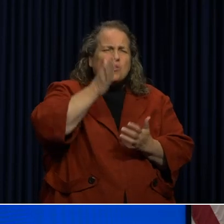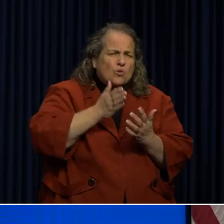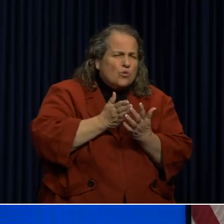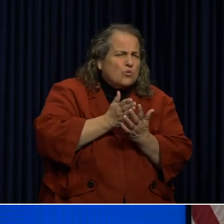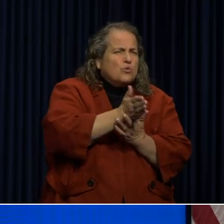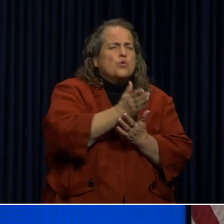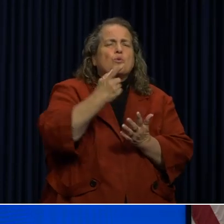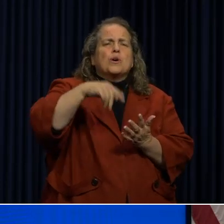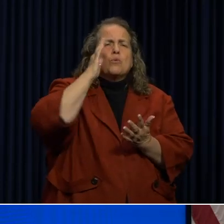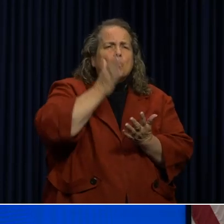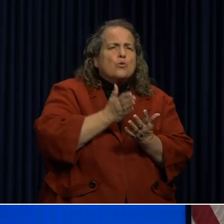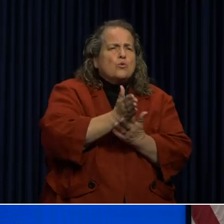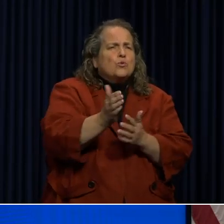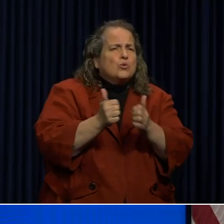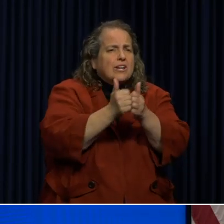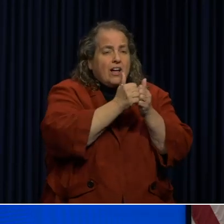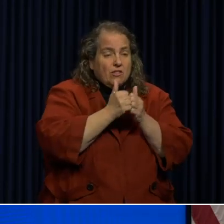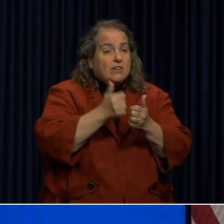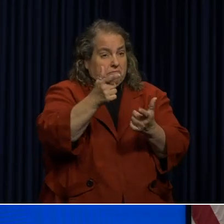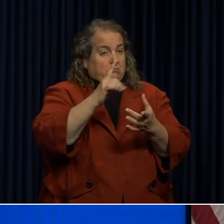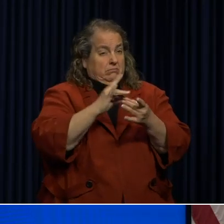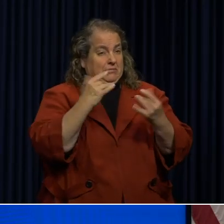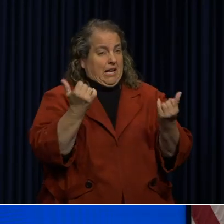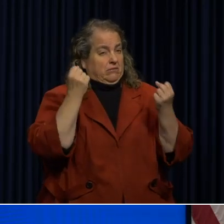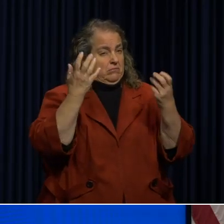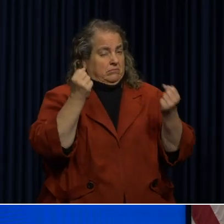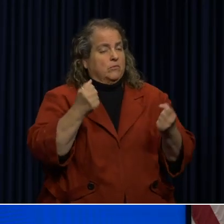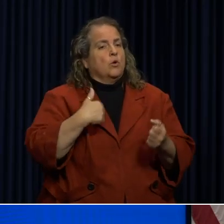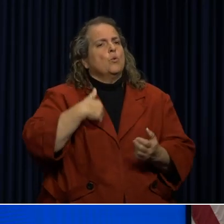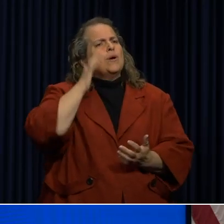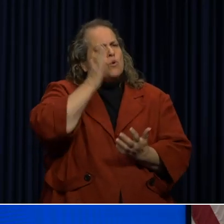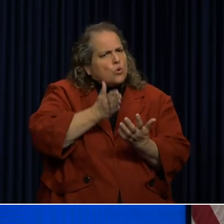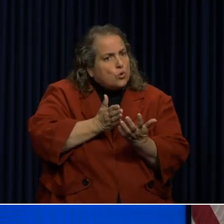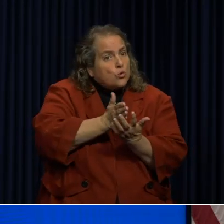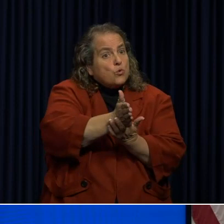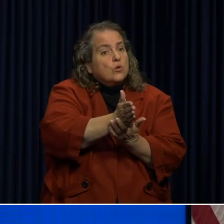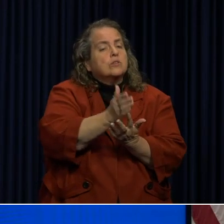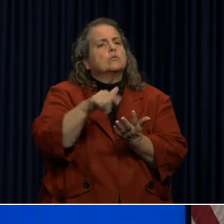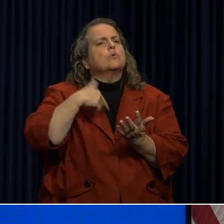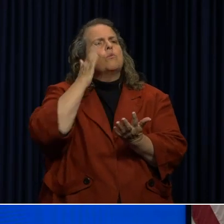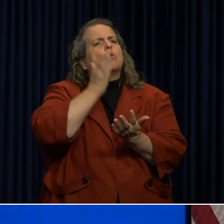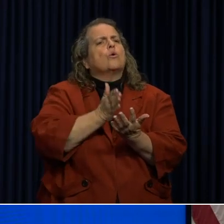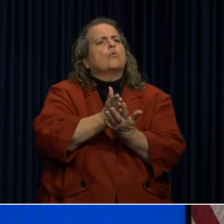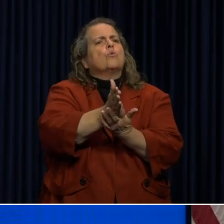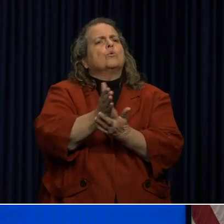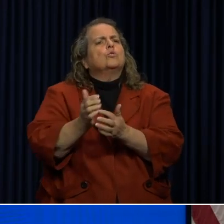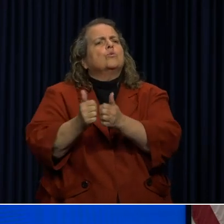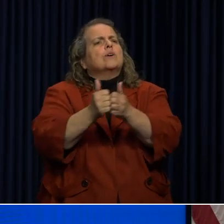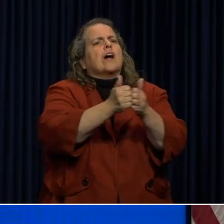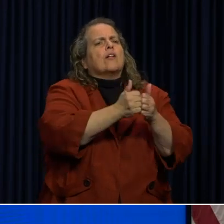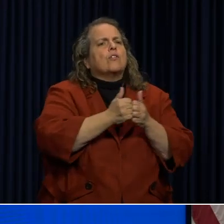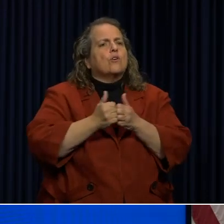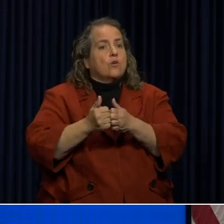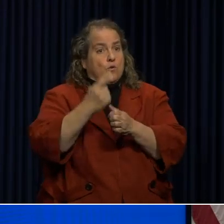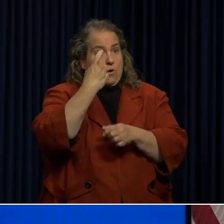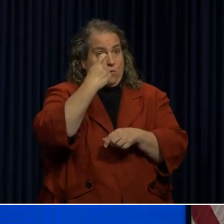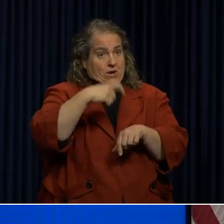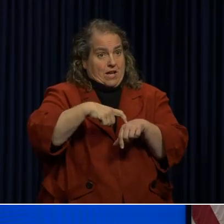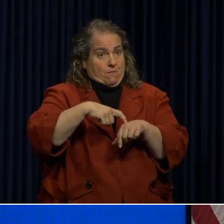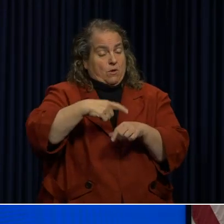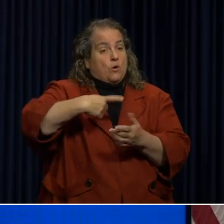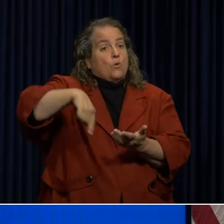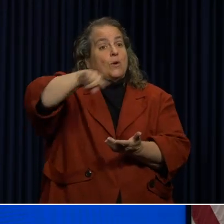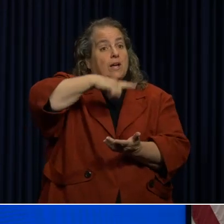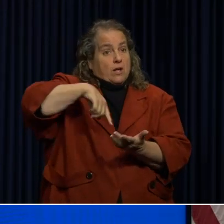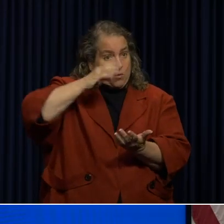together. Say it with me. We're going to get through this. We're going to get through this together. One last time. We're going to